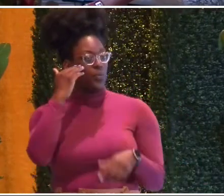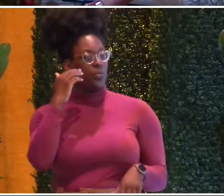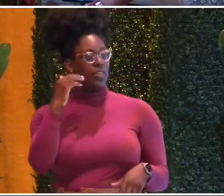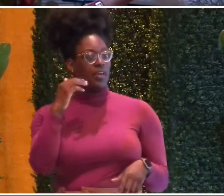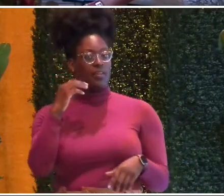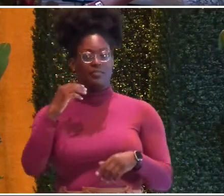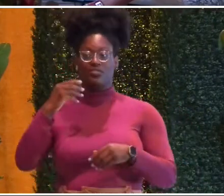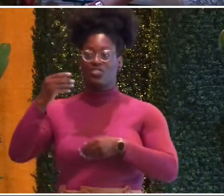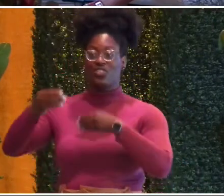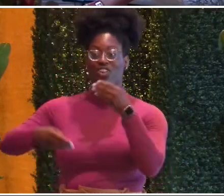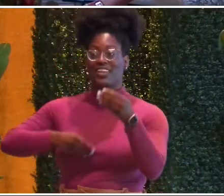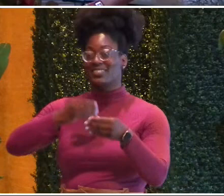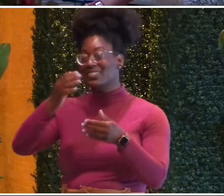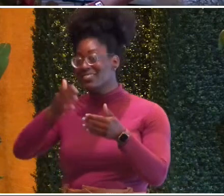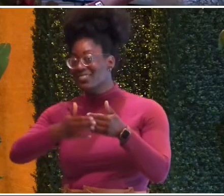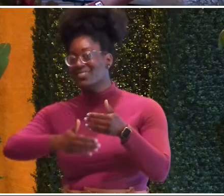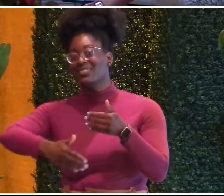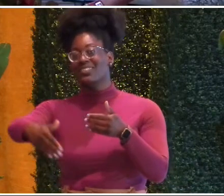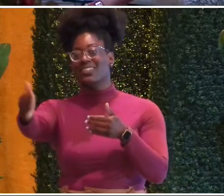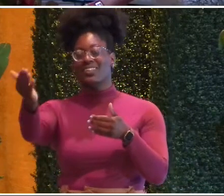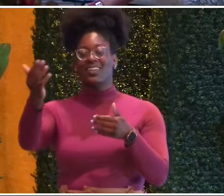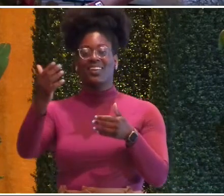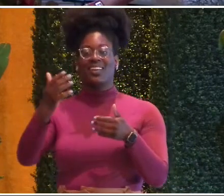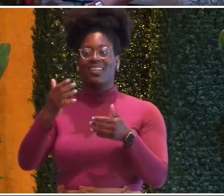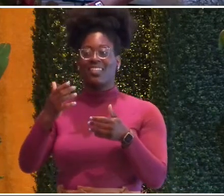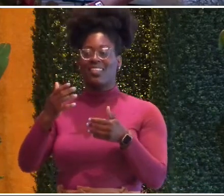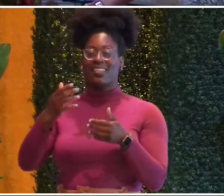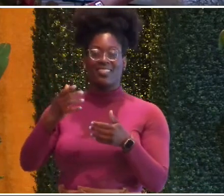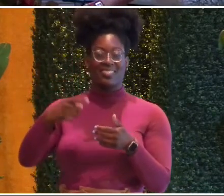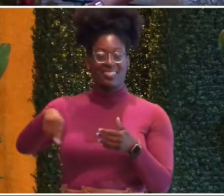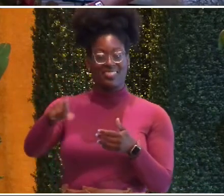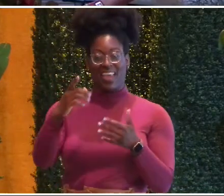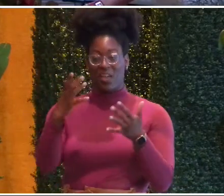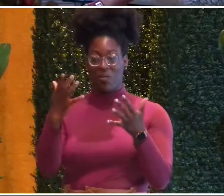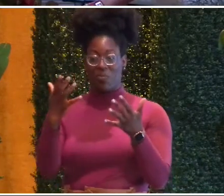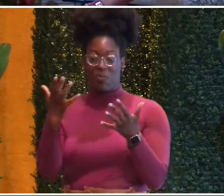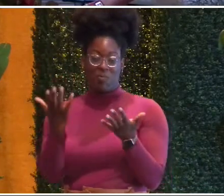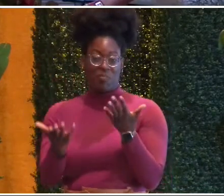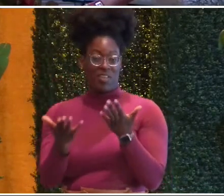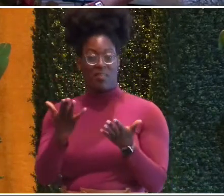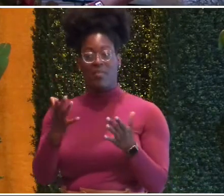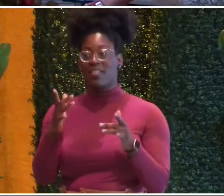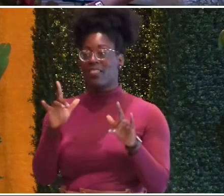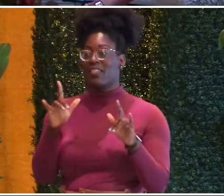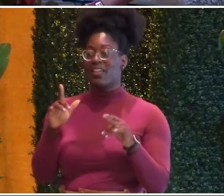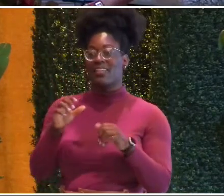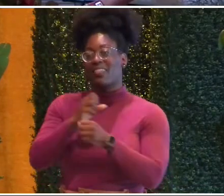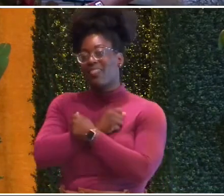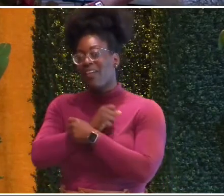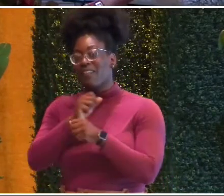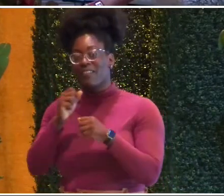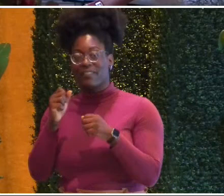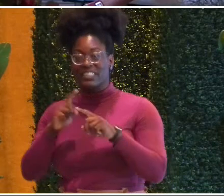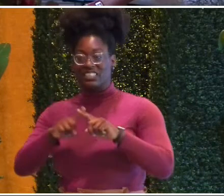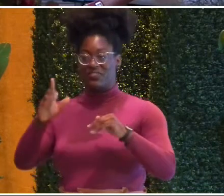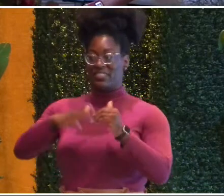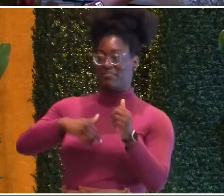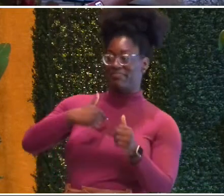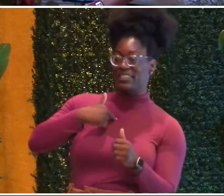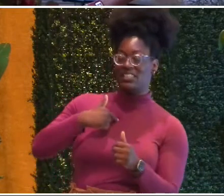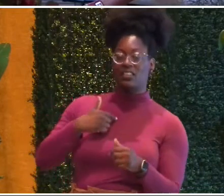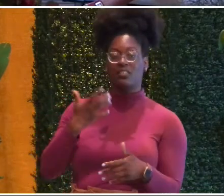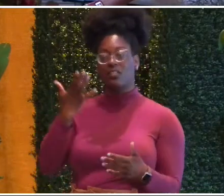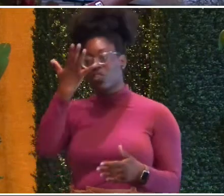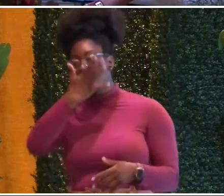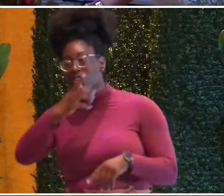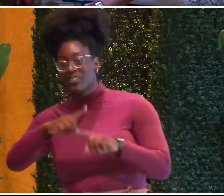who won't love in the same way that I do, won't look the same way that I do, dress the same way, hopefully don't have to check off the same boxes